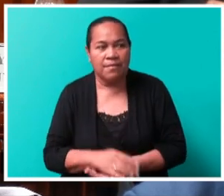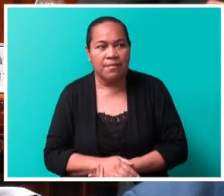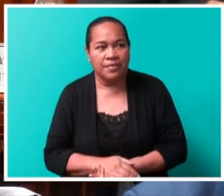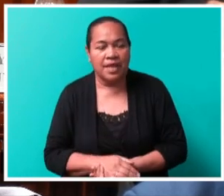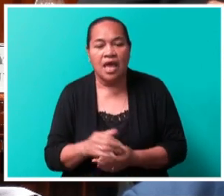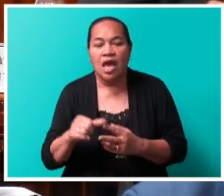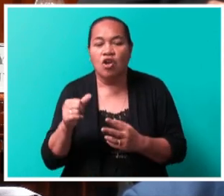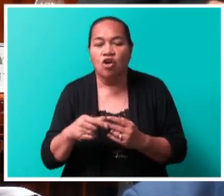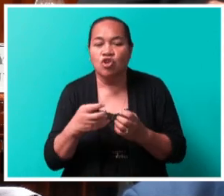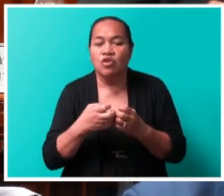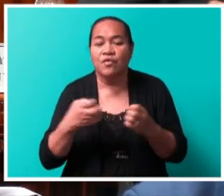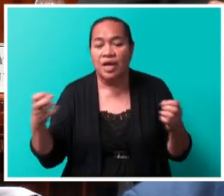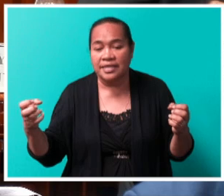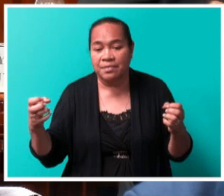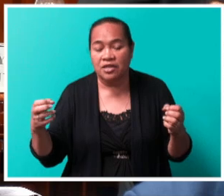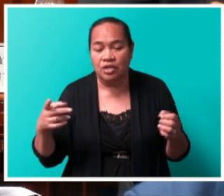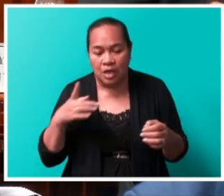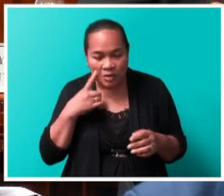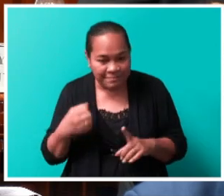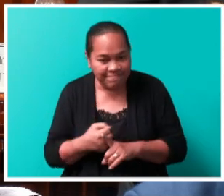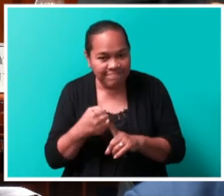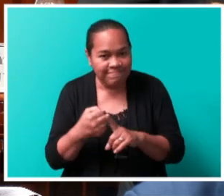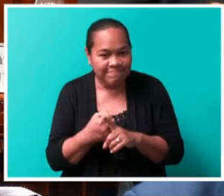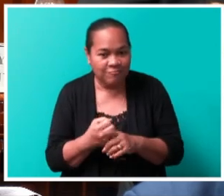expansion now being pursued.